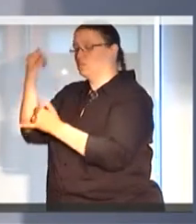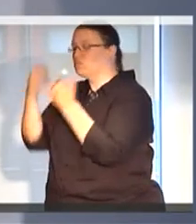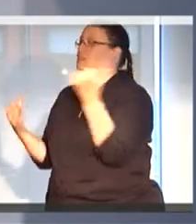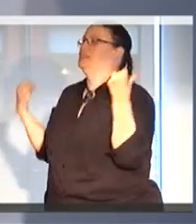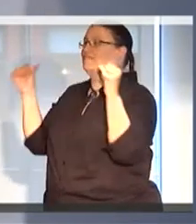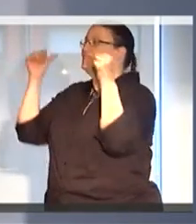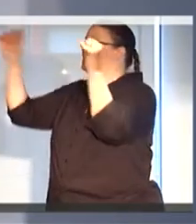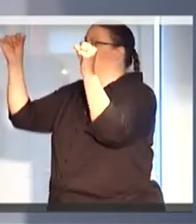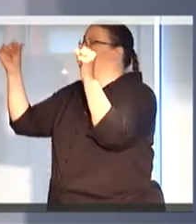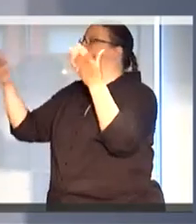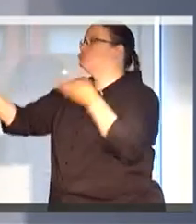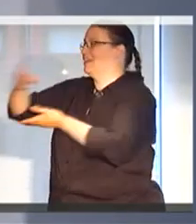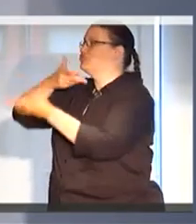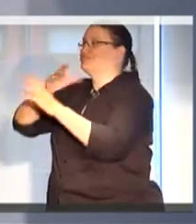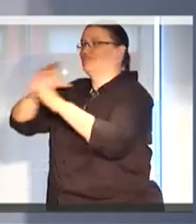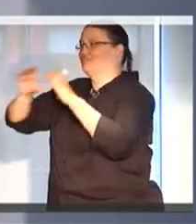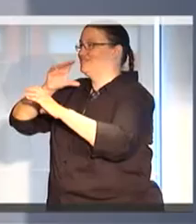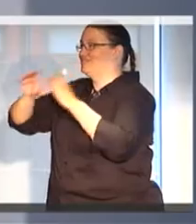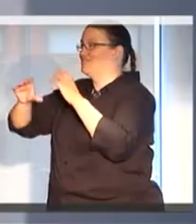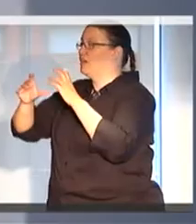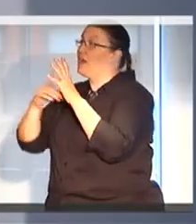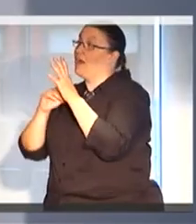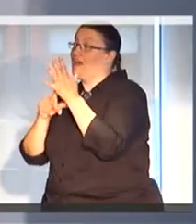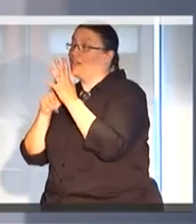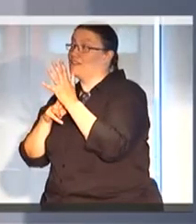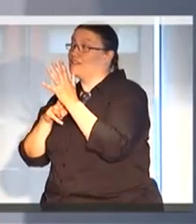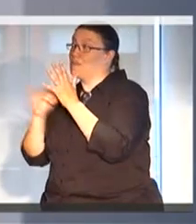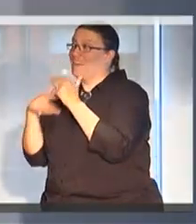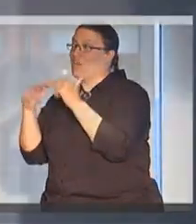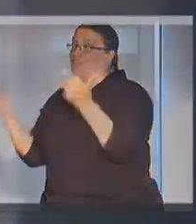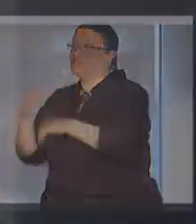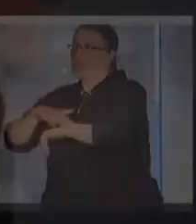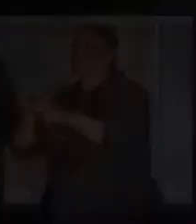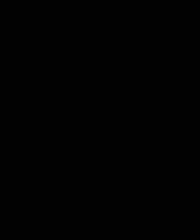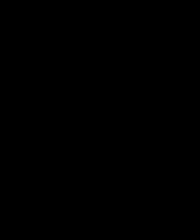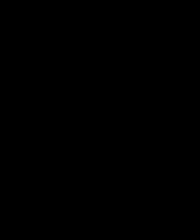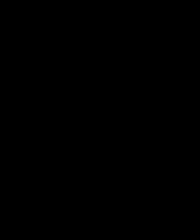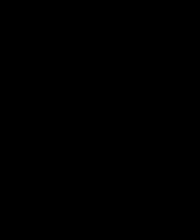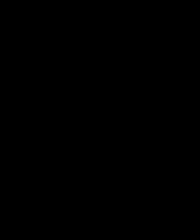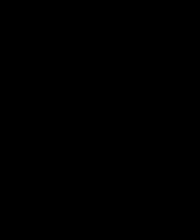Q&A session, I might be able to tease out some of those things that I'm alluding to. So thank you.